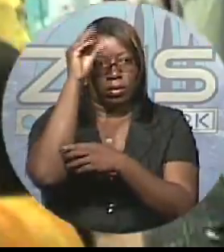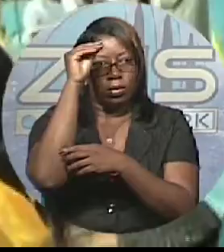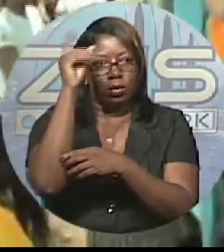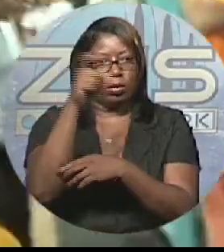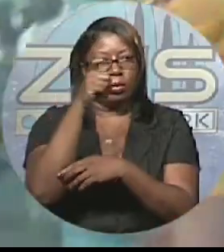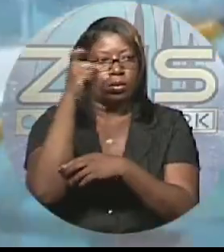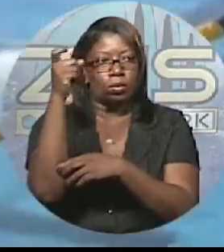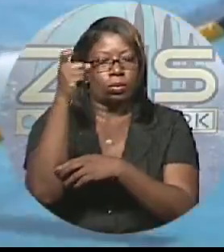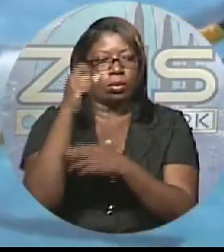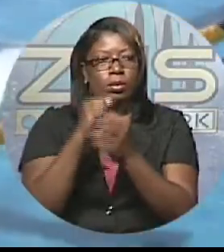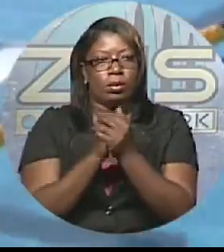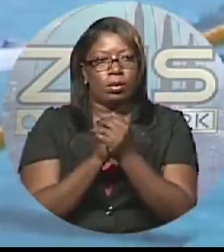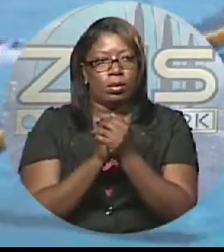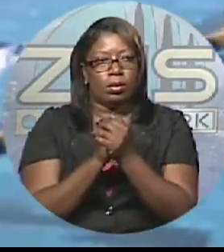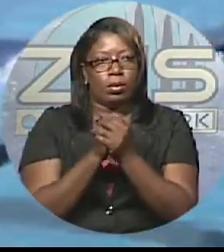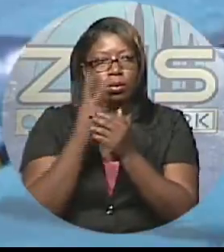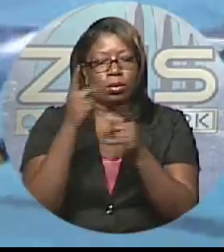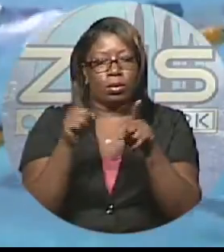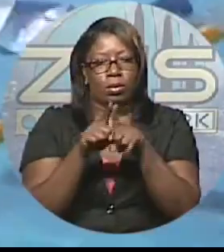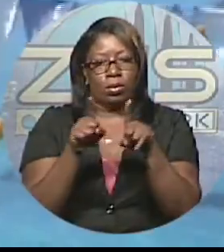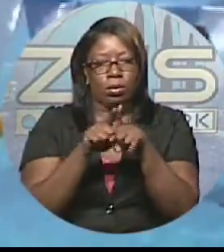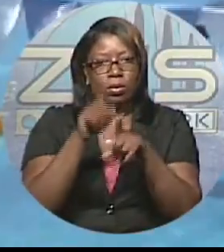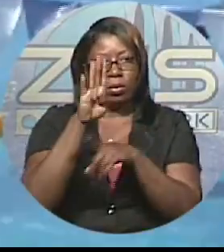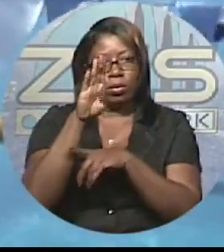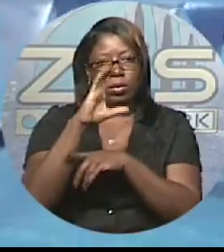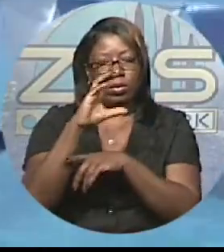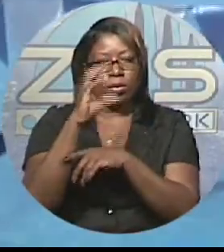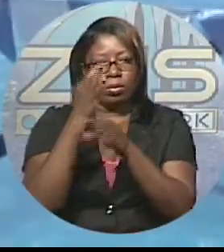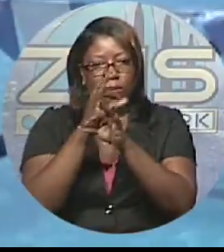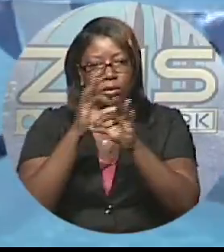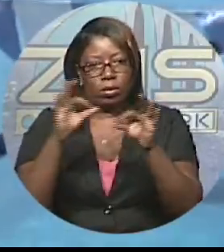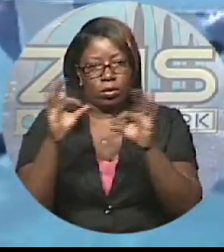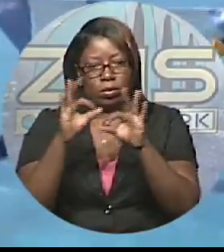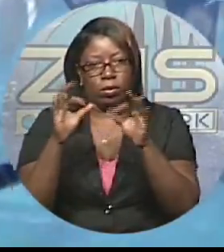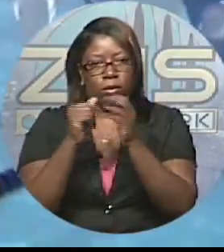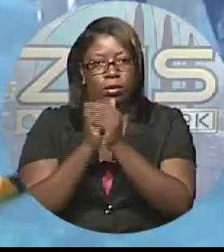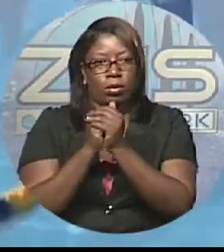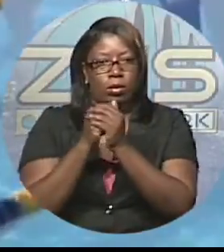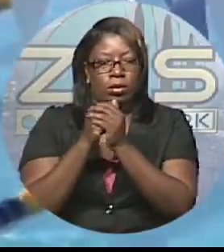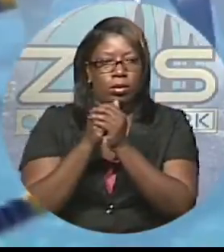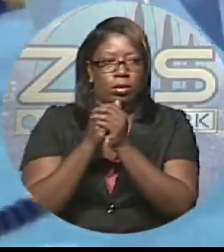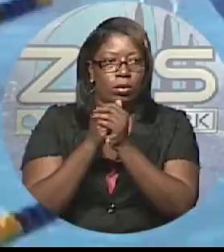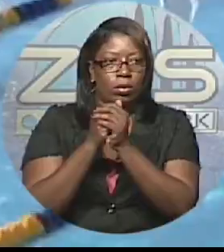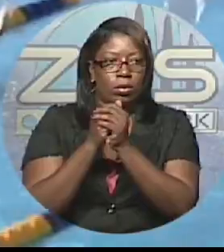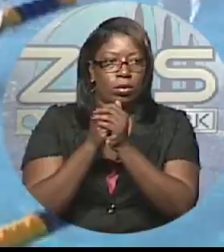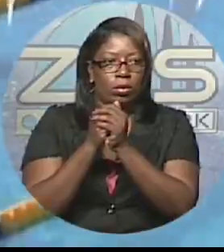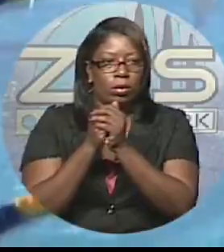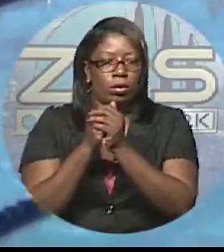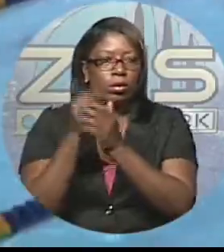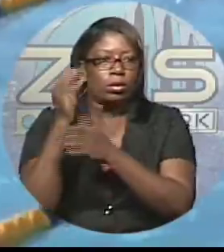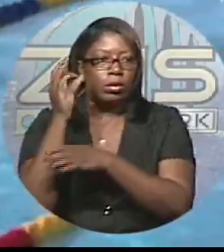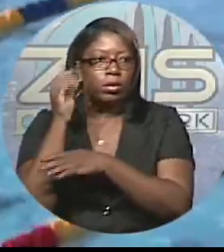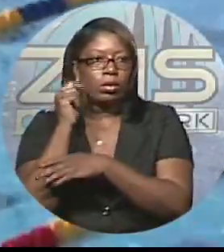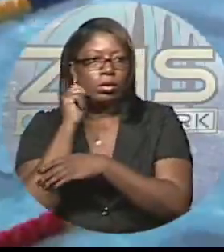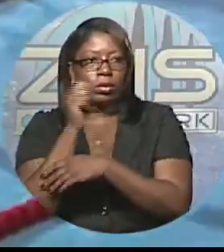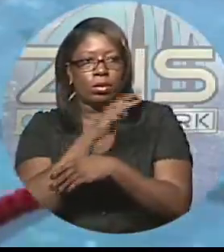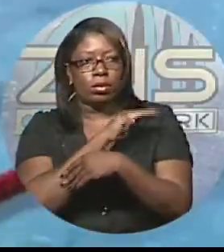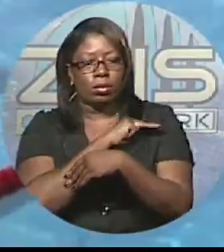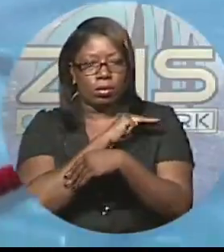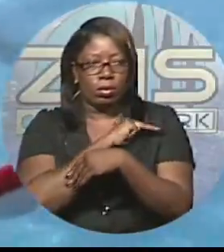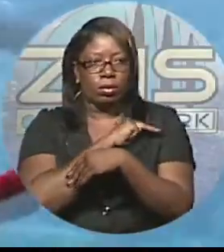take a look at some of the overall winners as well. In the 400 free, Tiana Martin in the 11-12 girls wins gold. Her time,